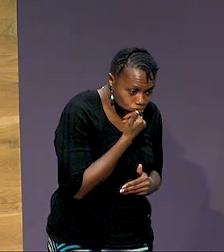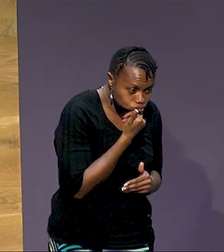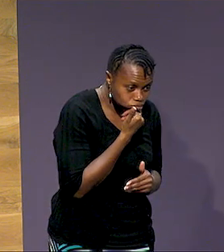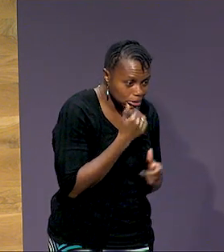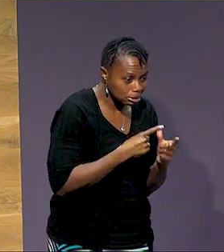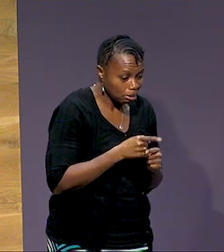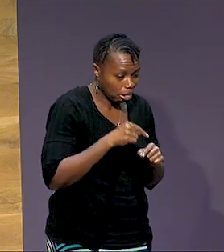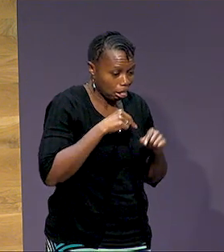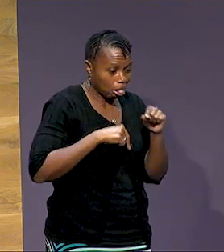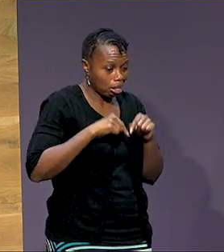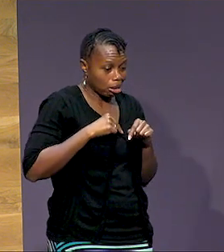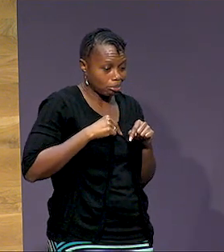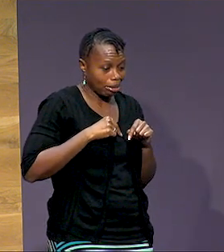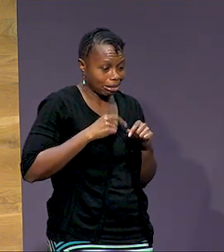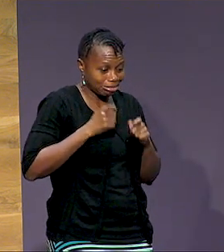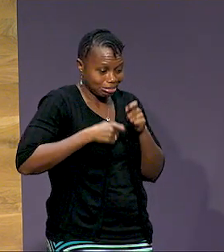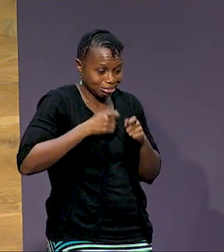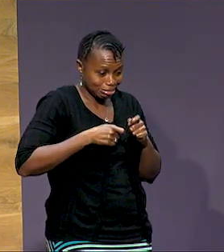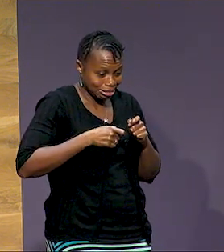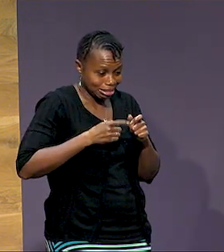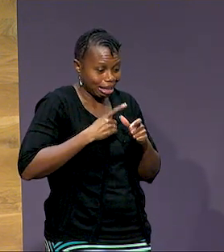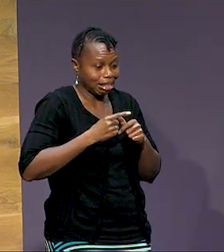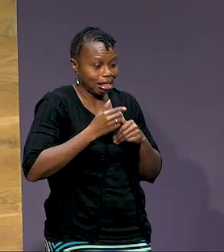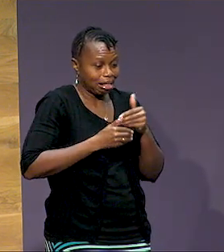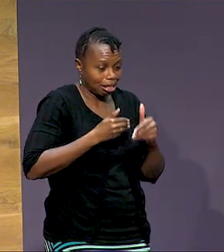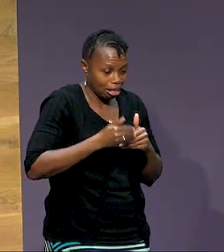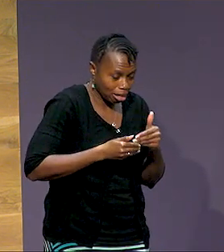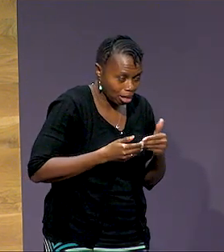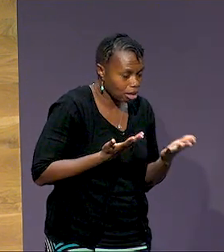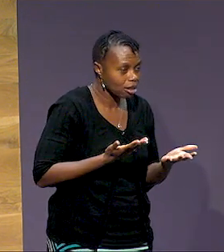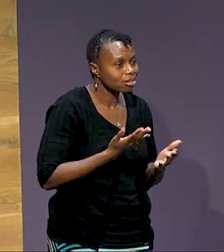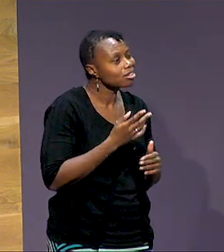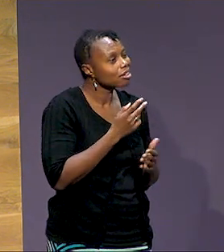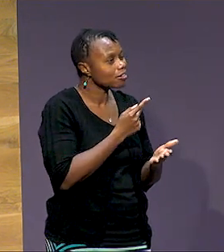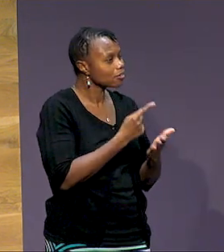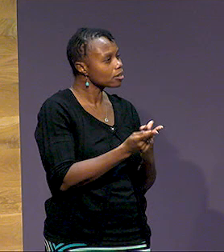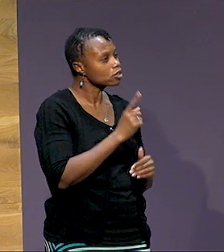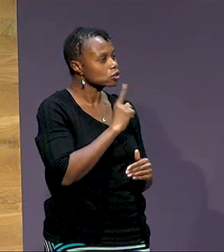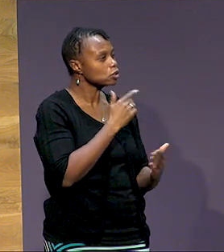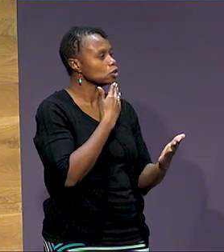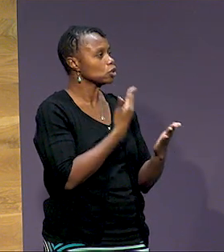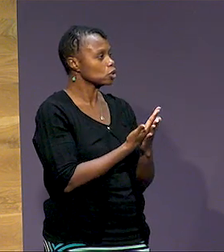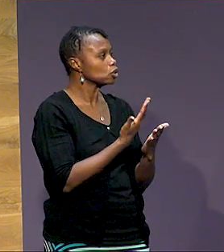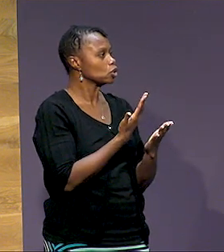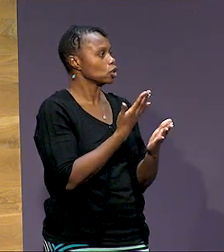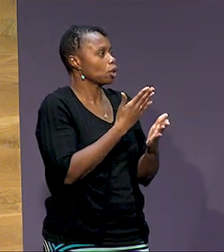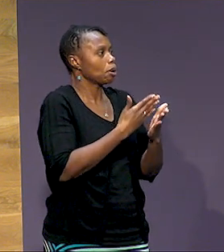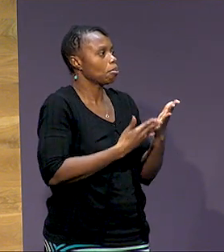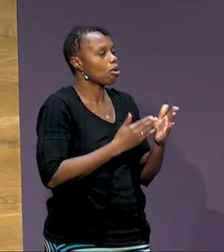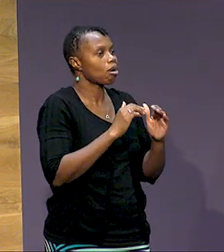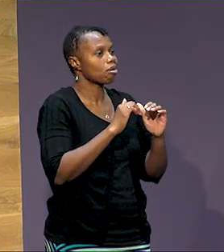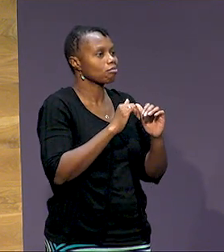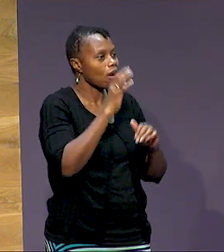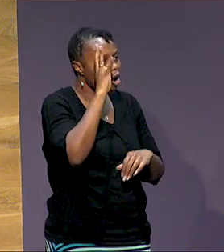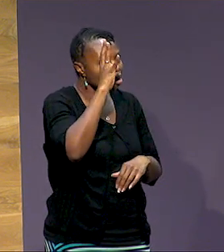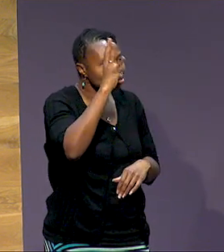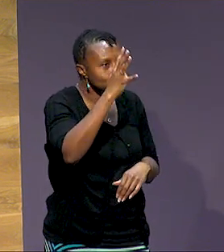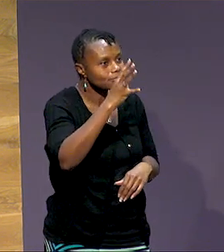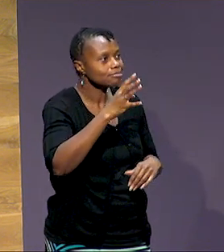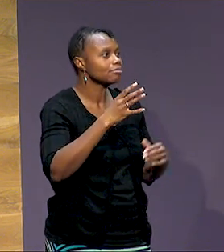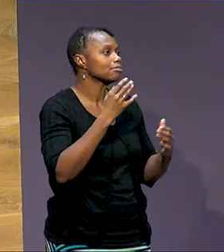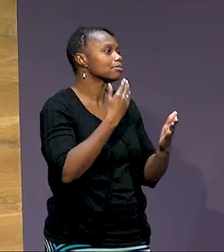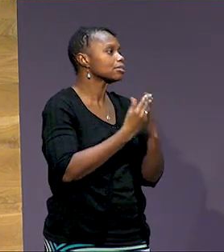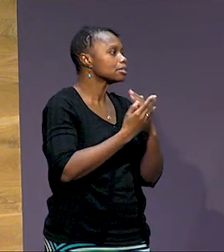to go back and undo everything. And that's okay. I think failure is an integral part of the artistic endeavor. So whether it's novel writing or